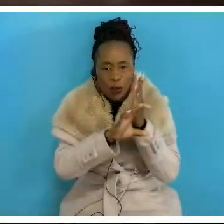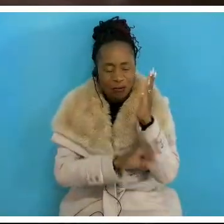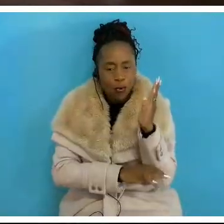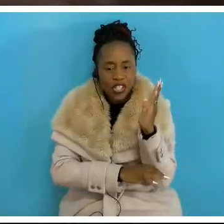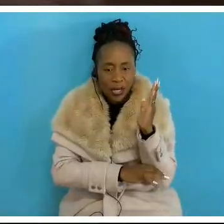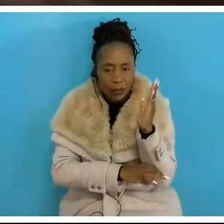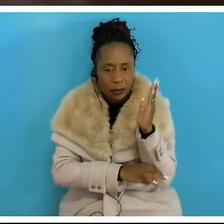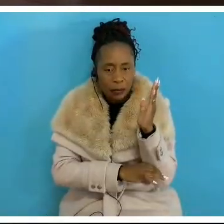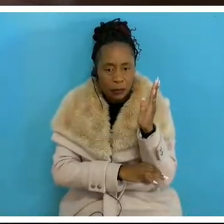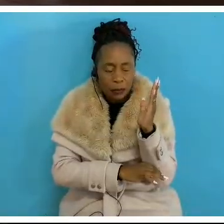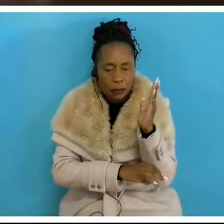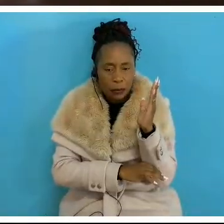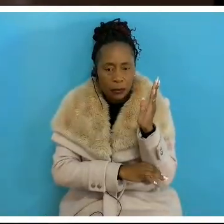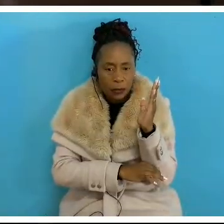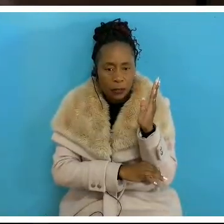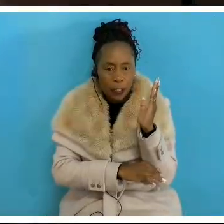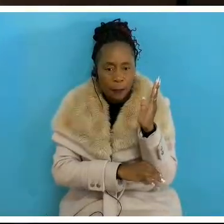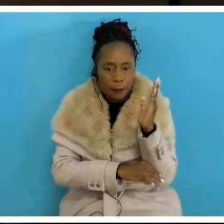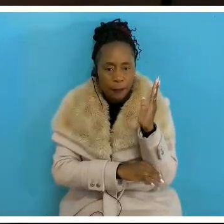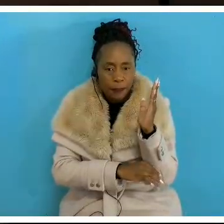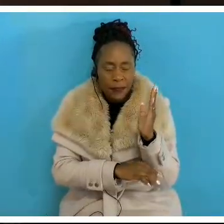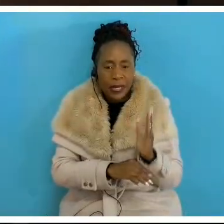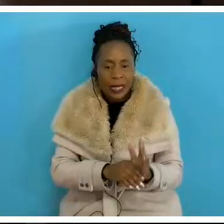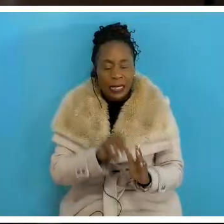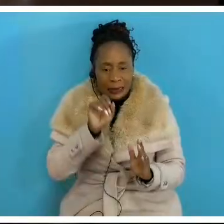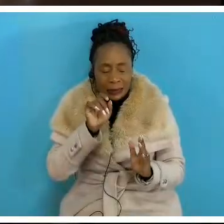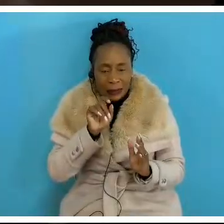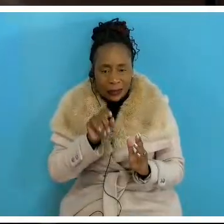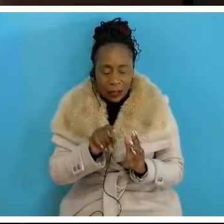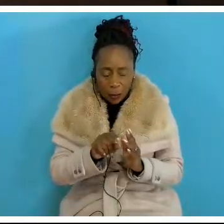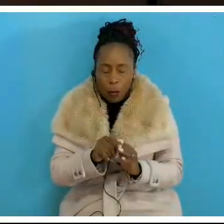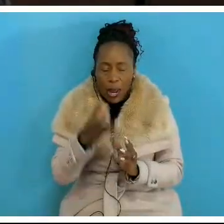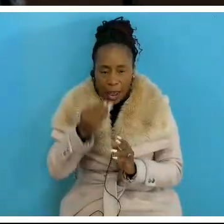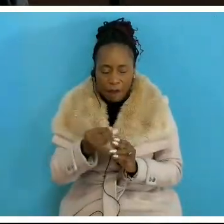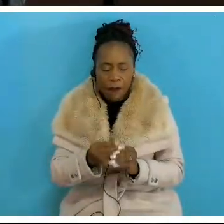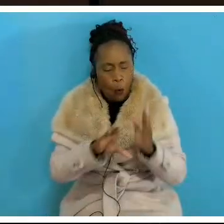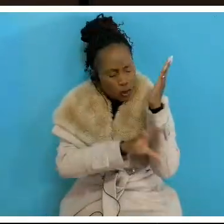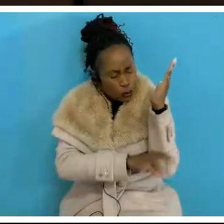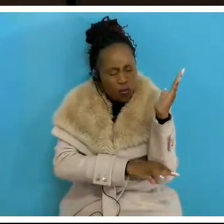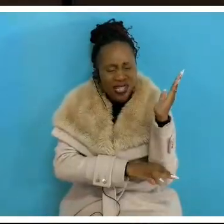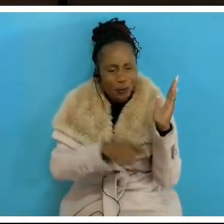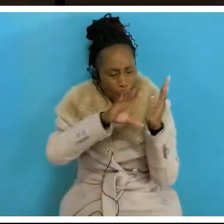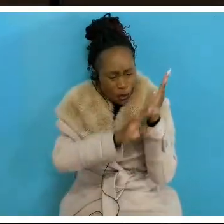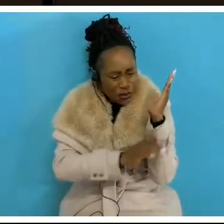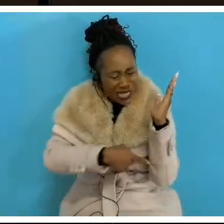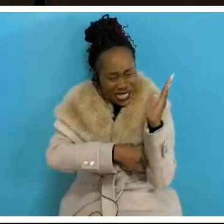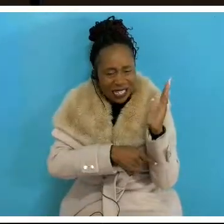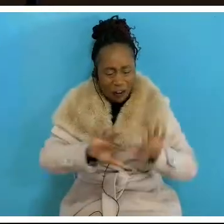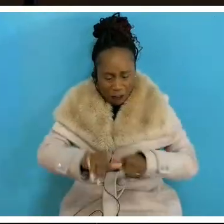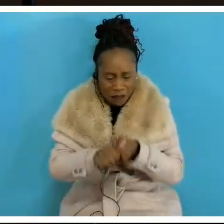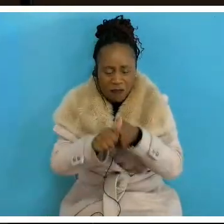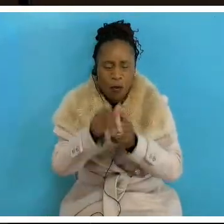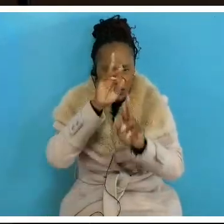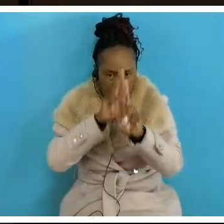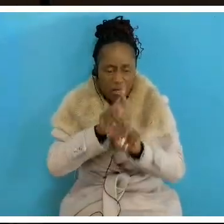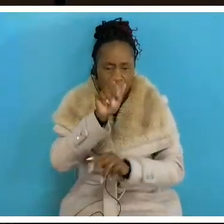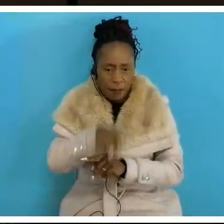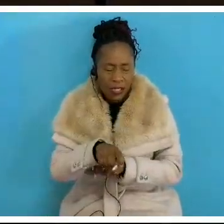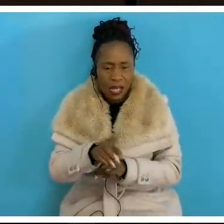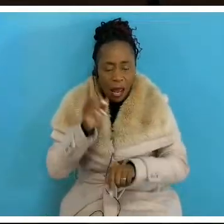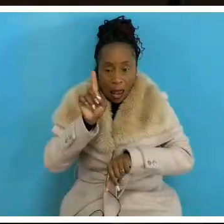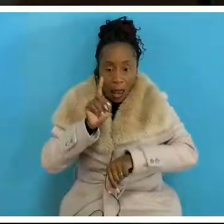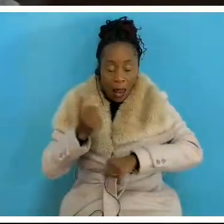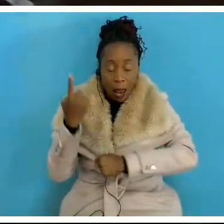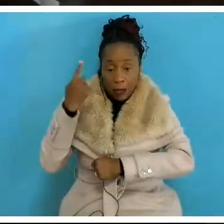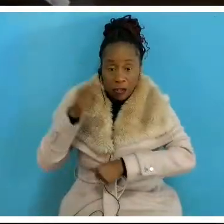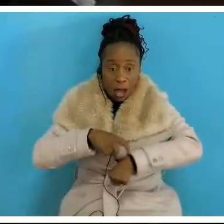Die grondwet wat vir ieder en elkeen daar gesit is. We have a constitution to obey. And as far as the last time I looked at the